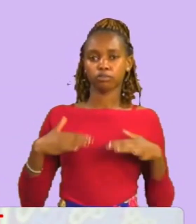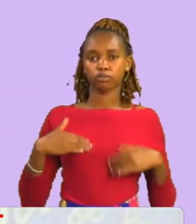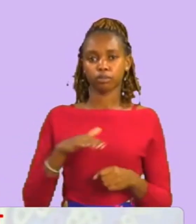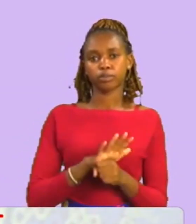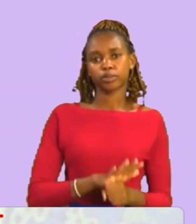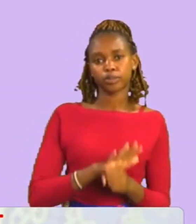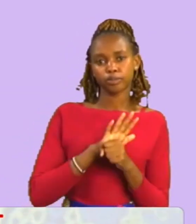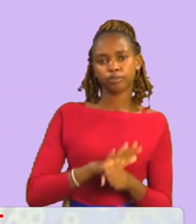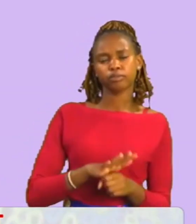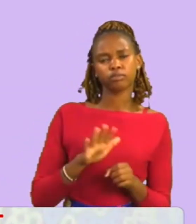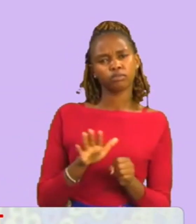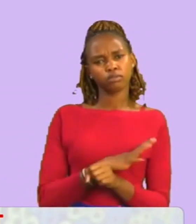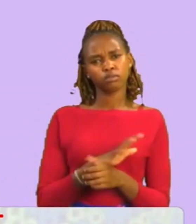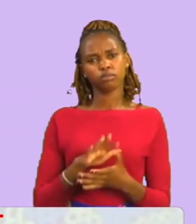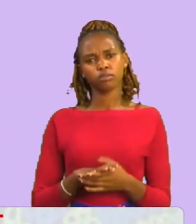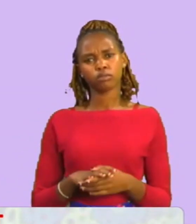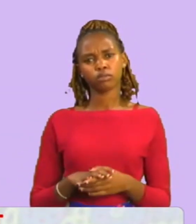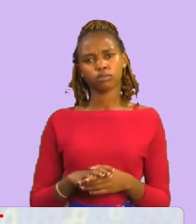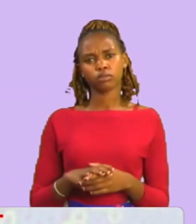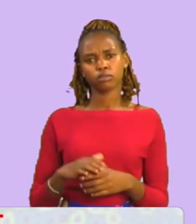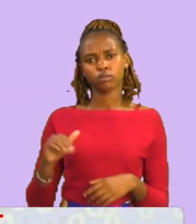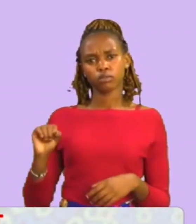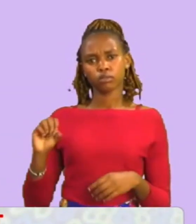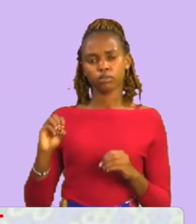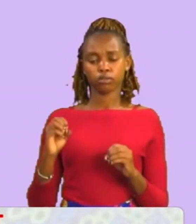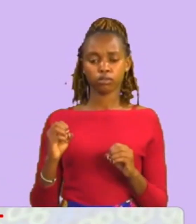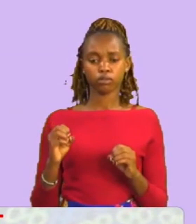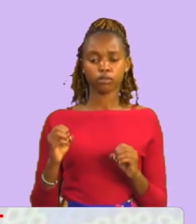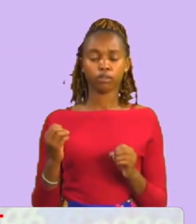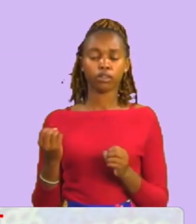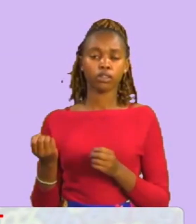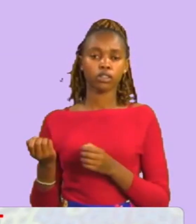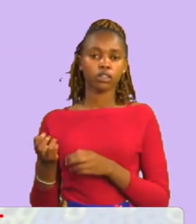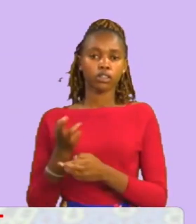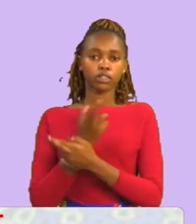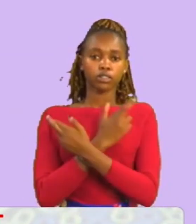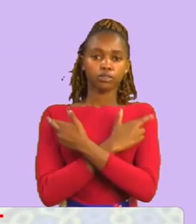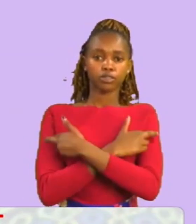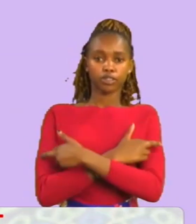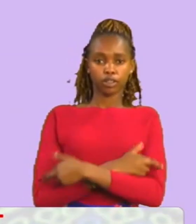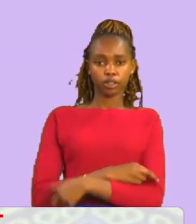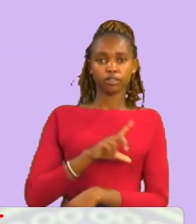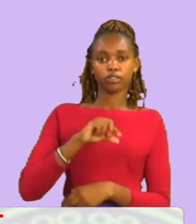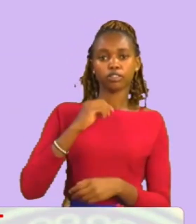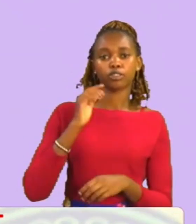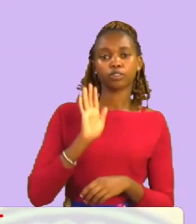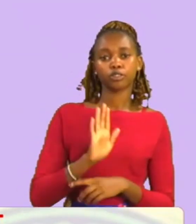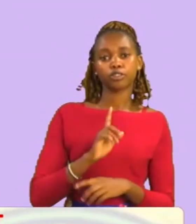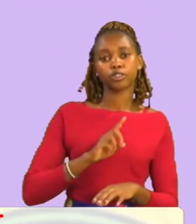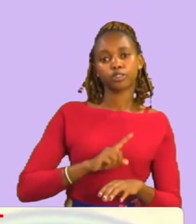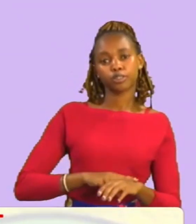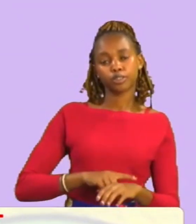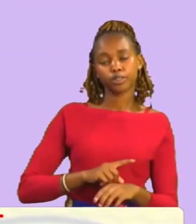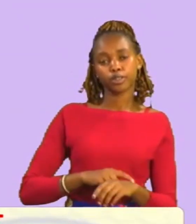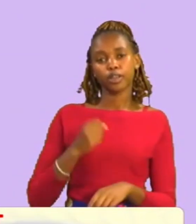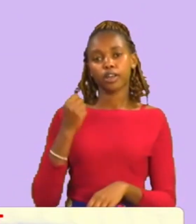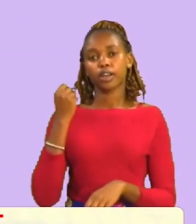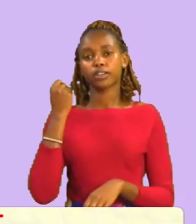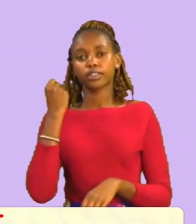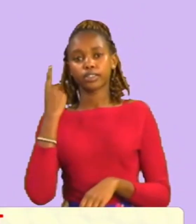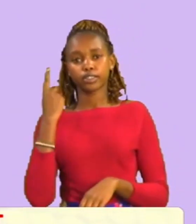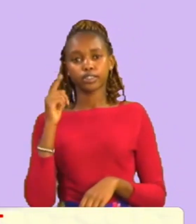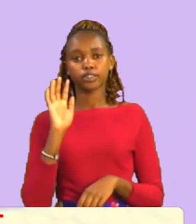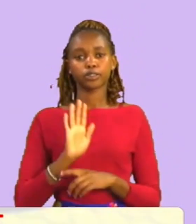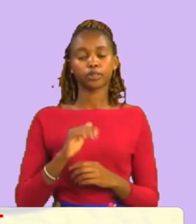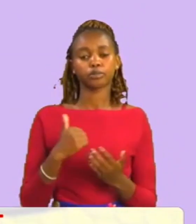pressure sana. So lay your shoulders back, take your time with it. Understand my fluctuations. When you're